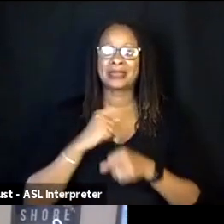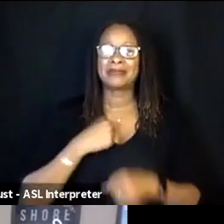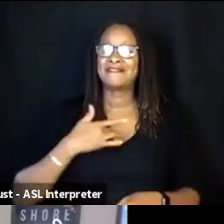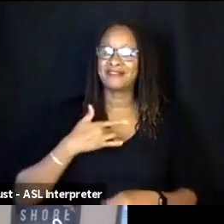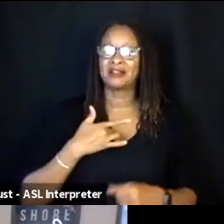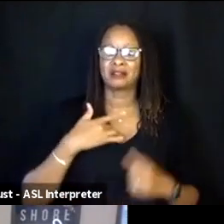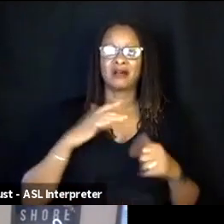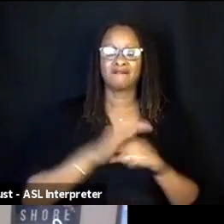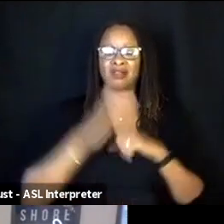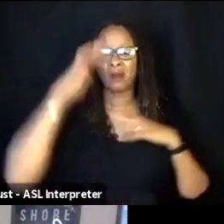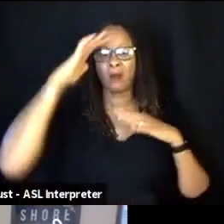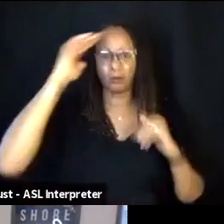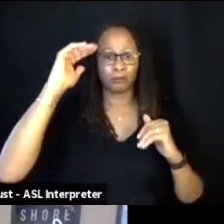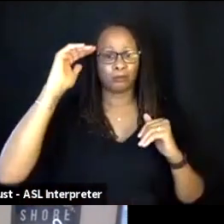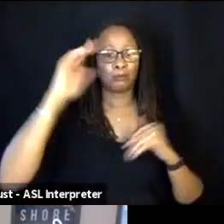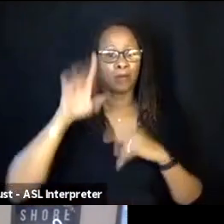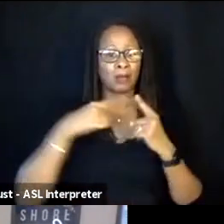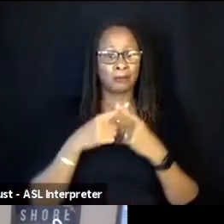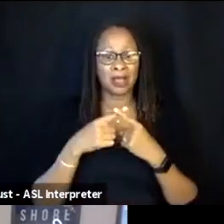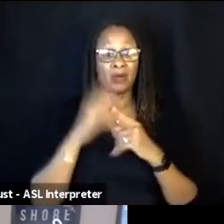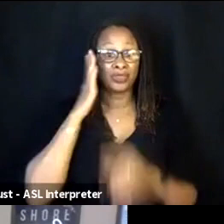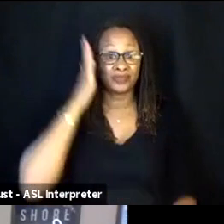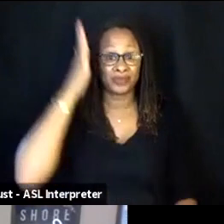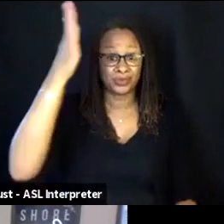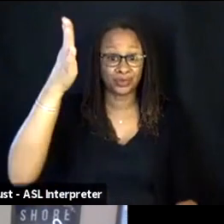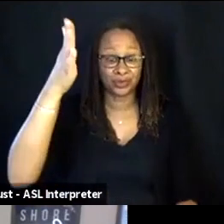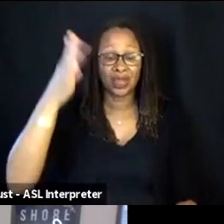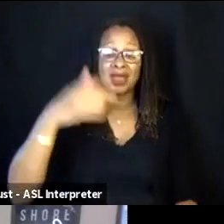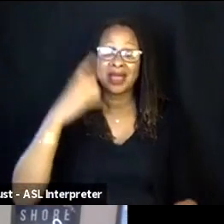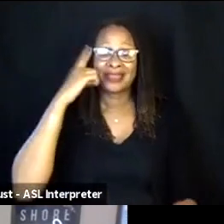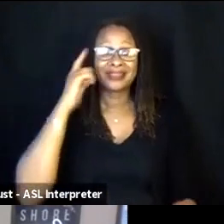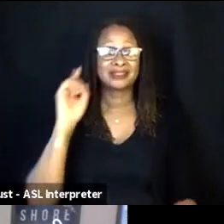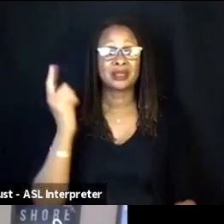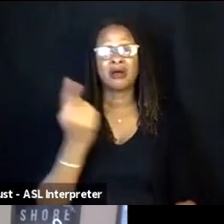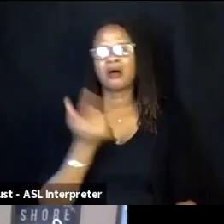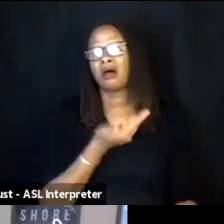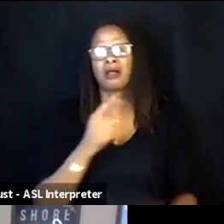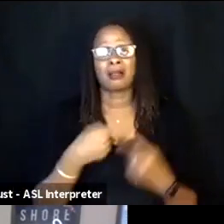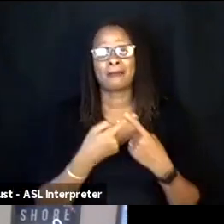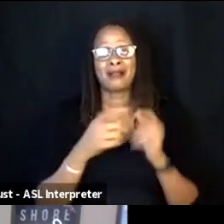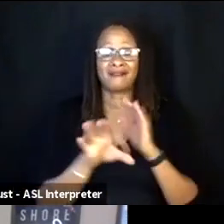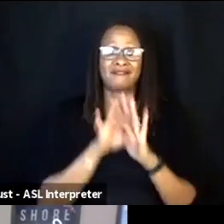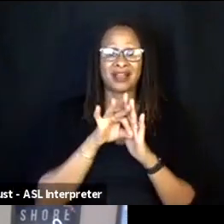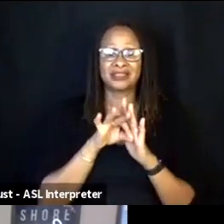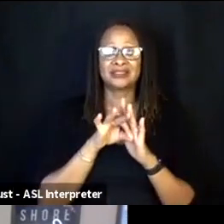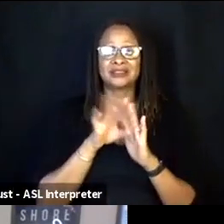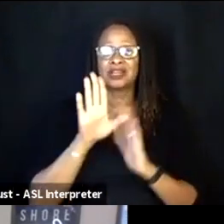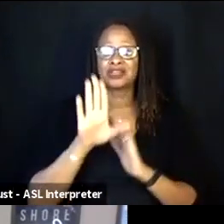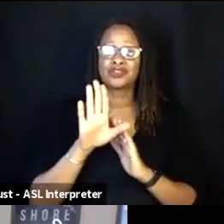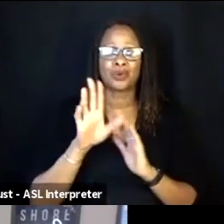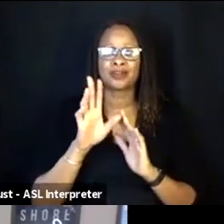hopeful about the future. And I think it's all about sort of finding your